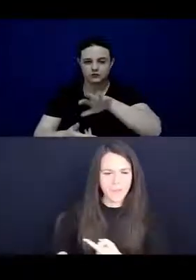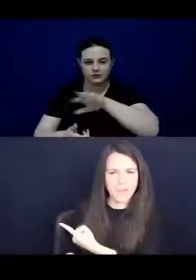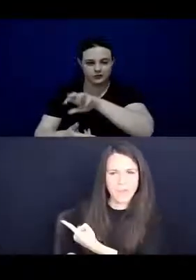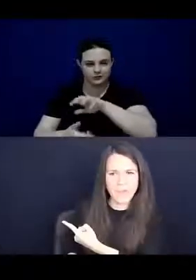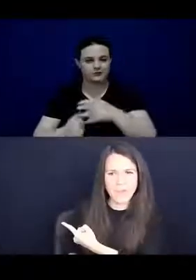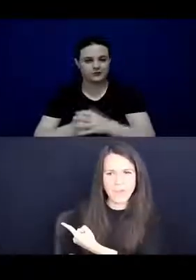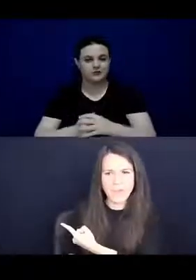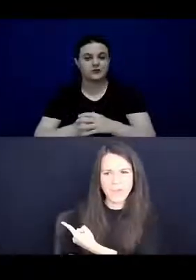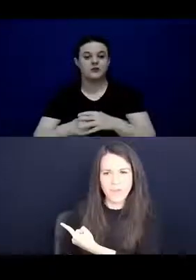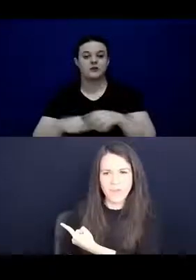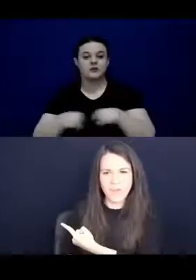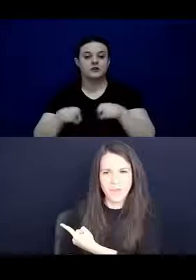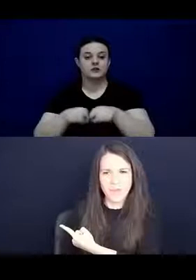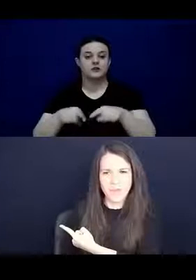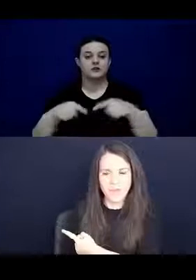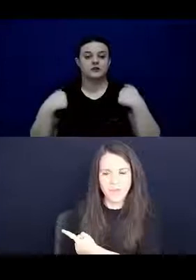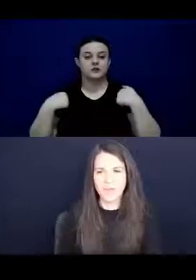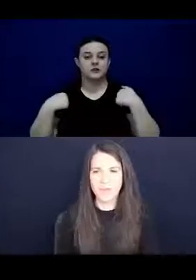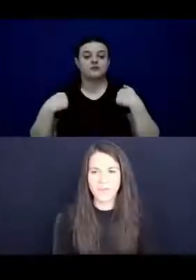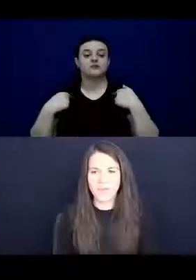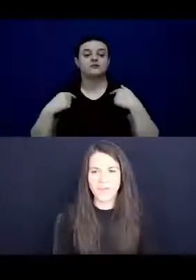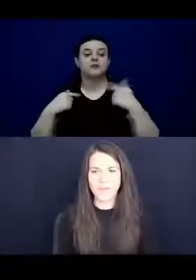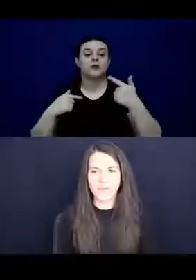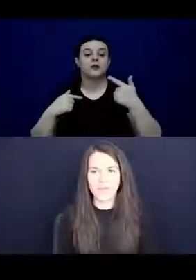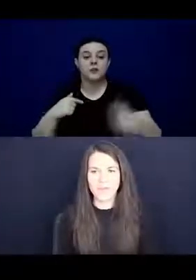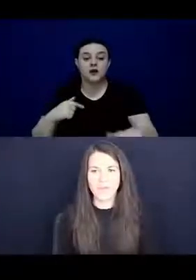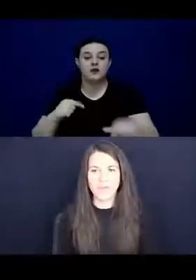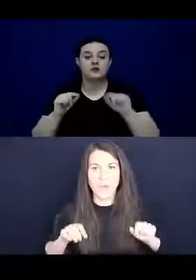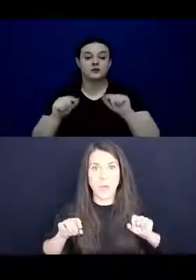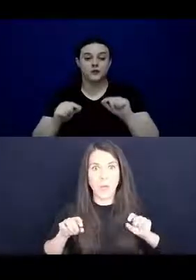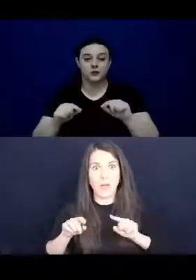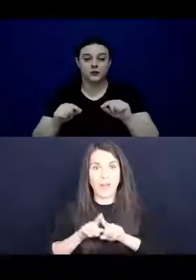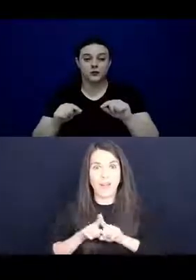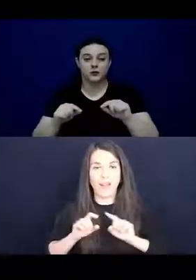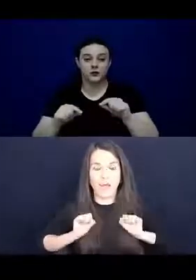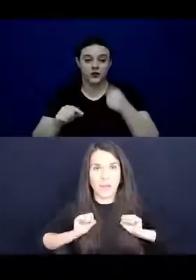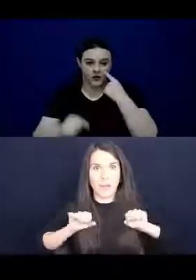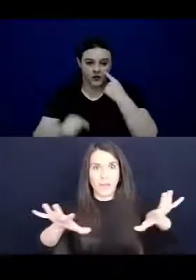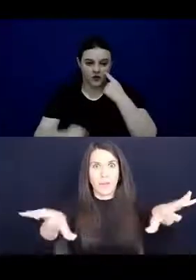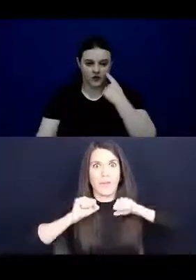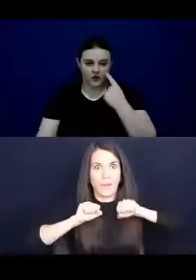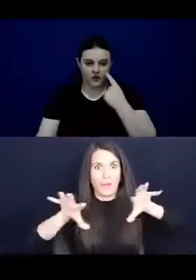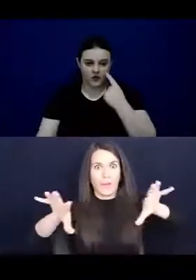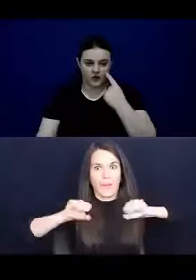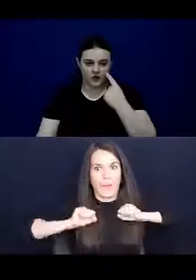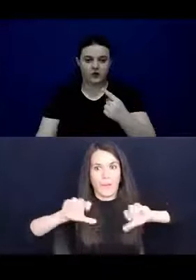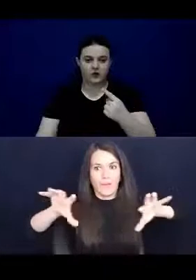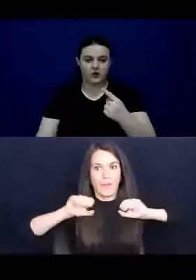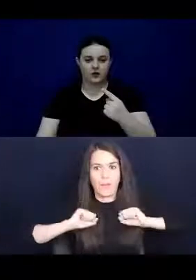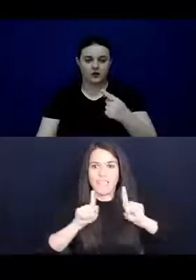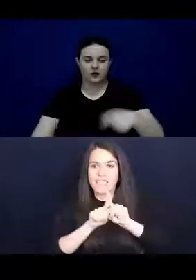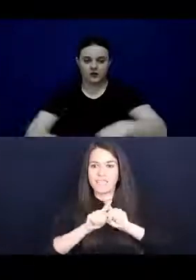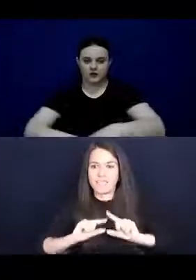up at shoulder height. And again, so a similar set of three down at the waist of the